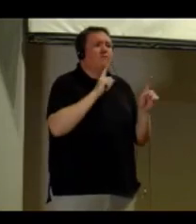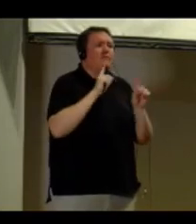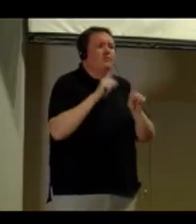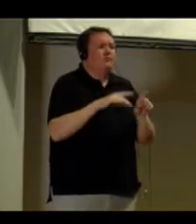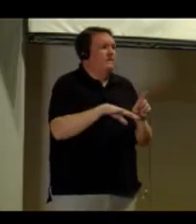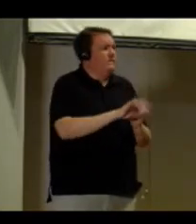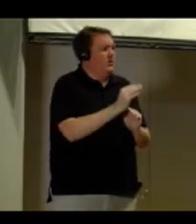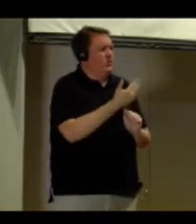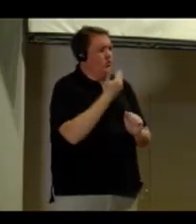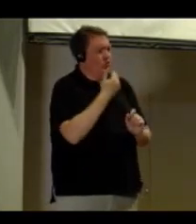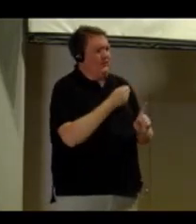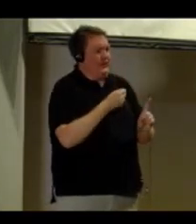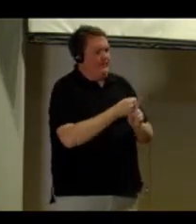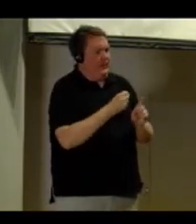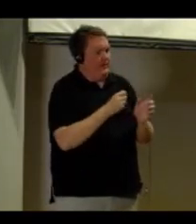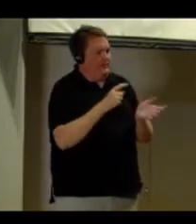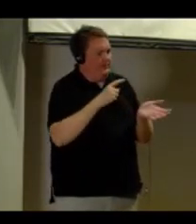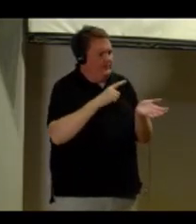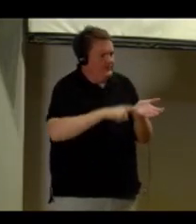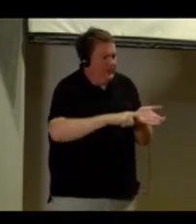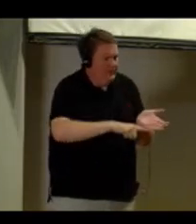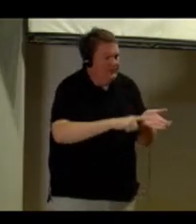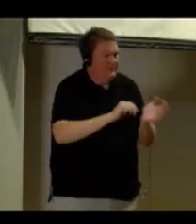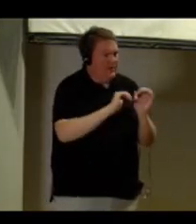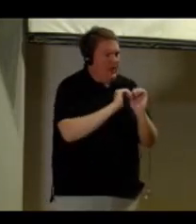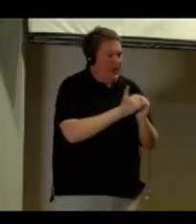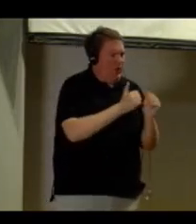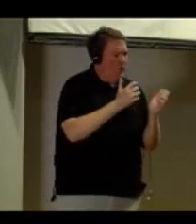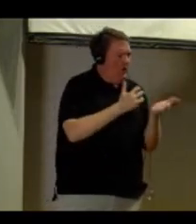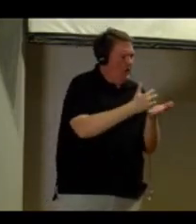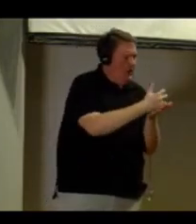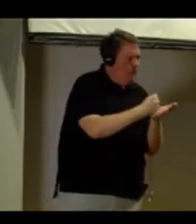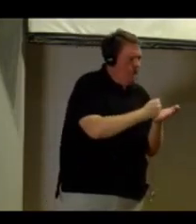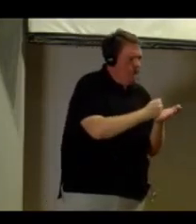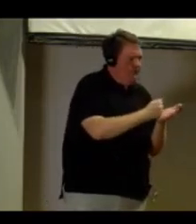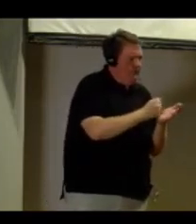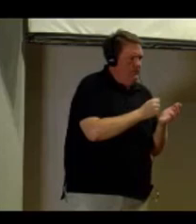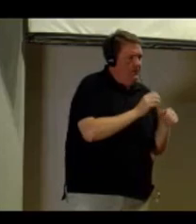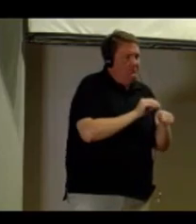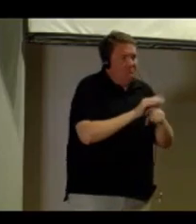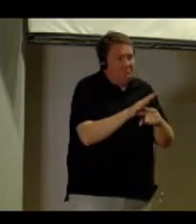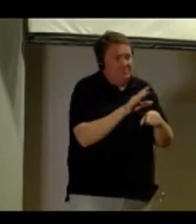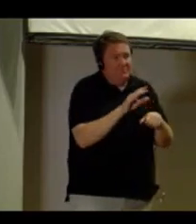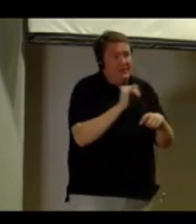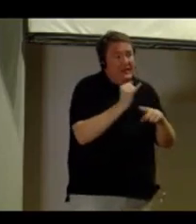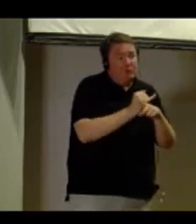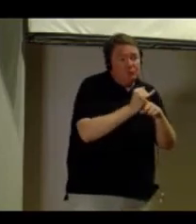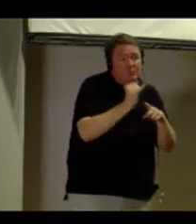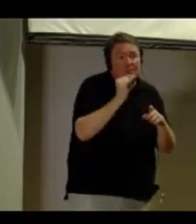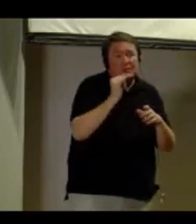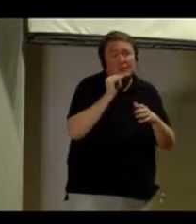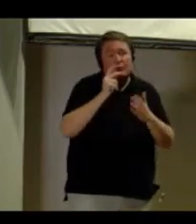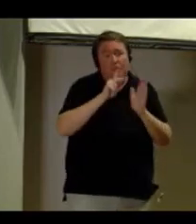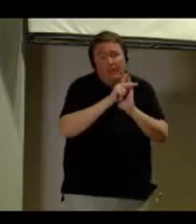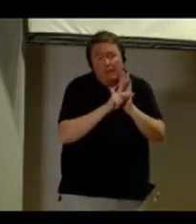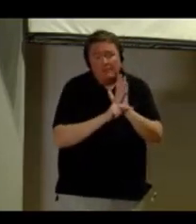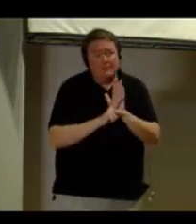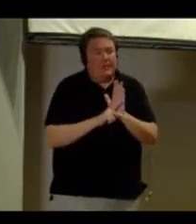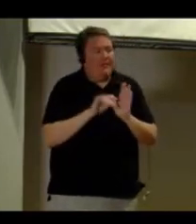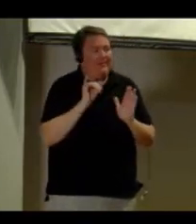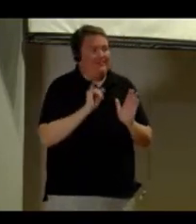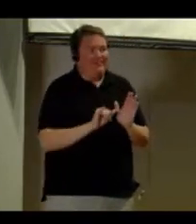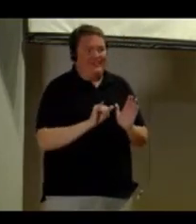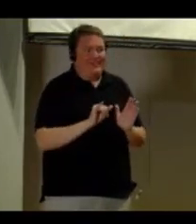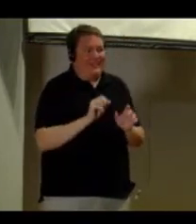good impact studies of how collections have gone all the way through either into industry or into policy, I think is something that is